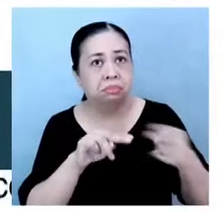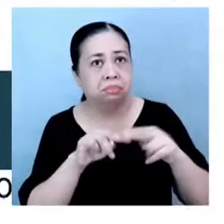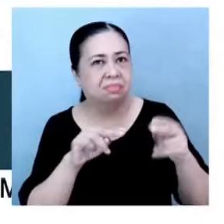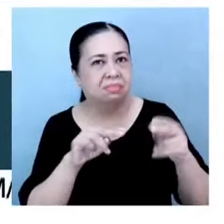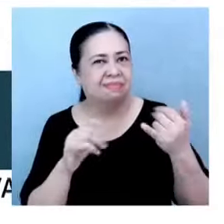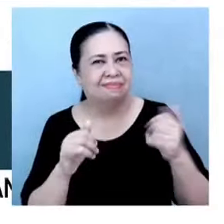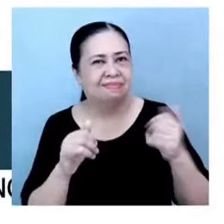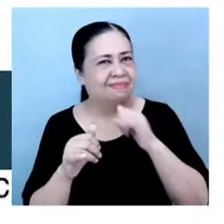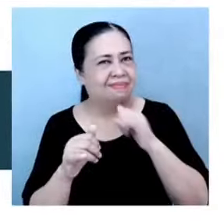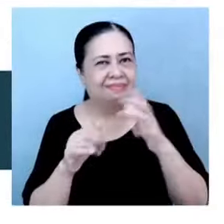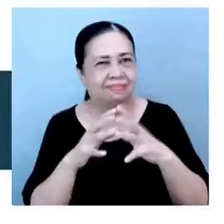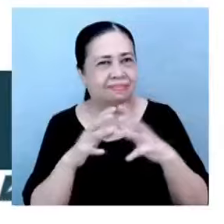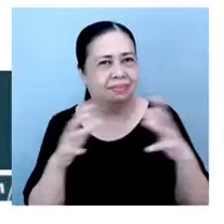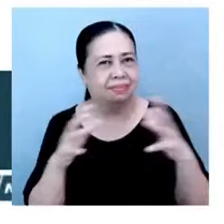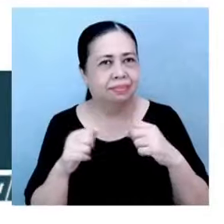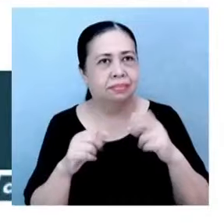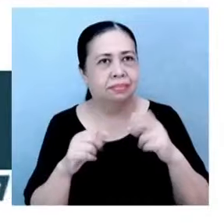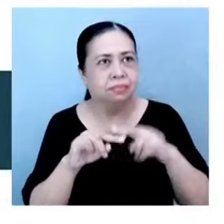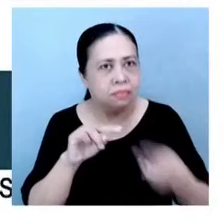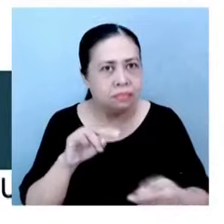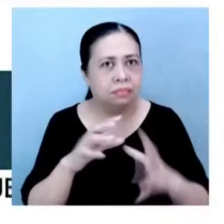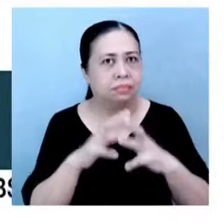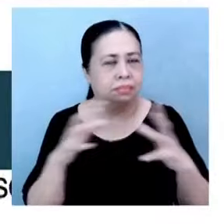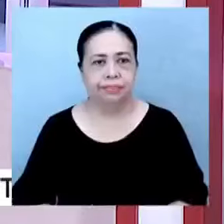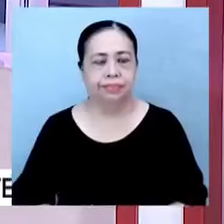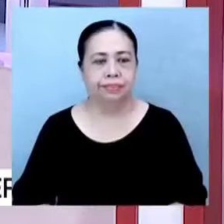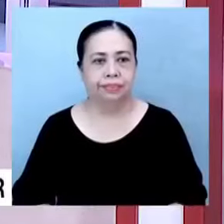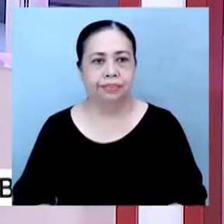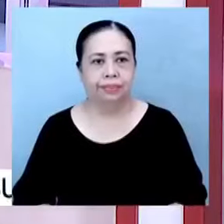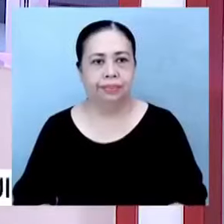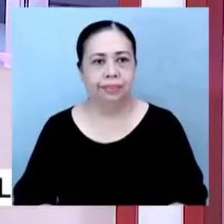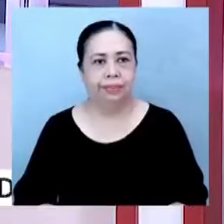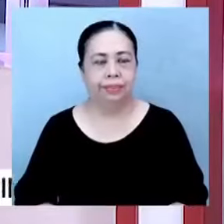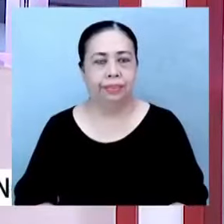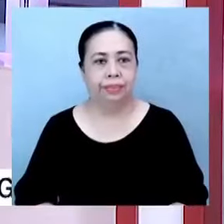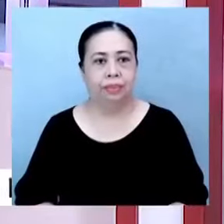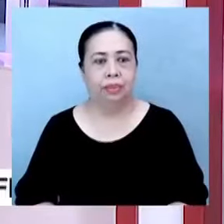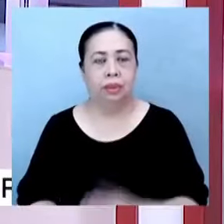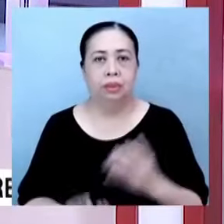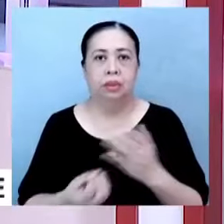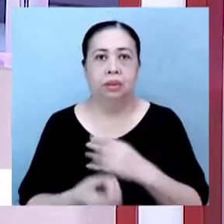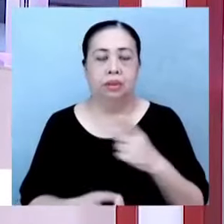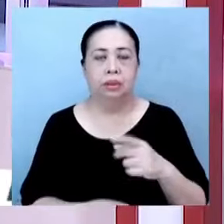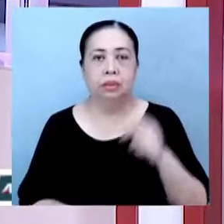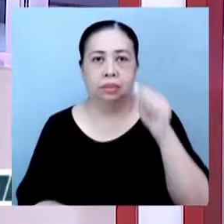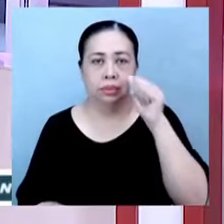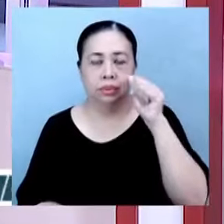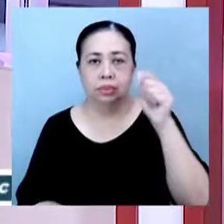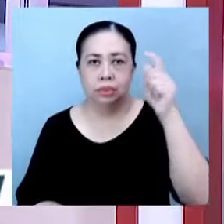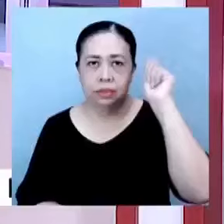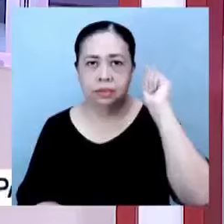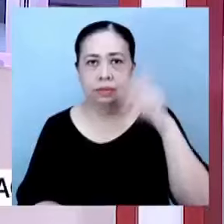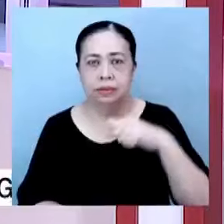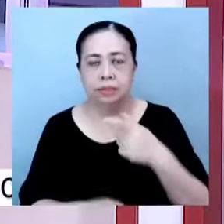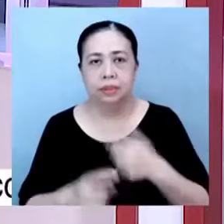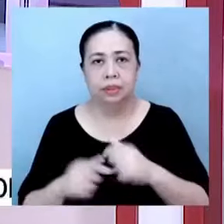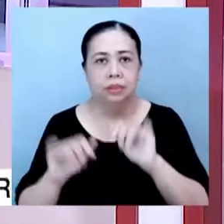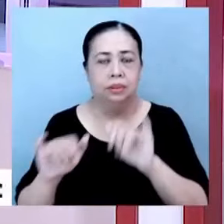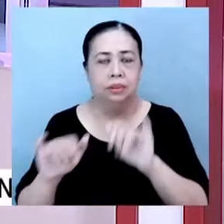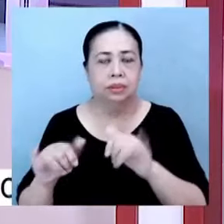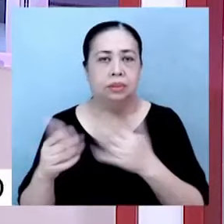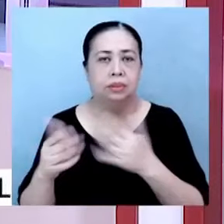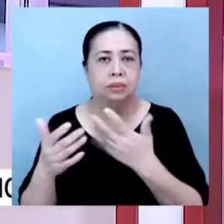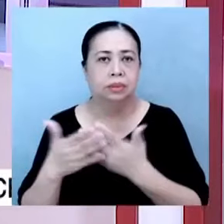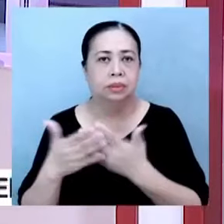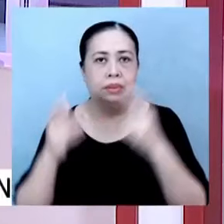very aggressively, at least for this year. Expelled Philippine lawmaker Arnolfo Teves Jr. now under house arrest in Timor-Leste